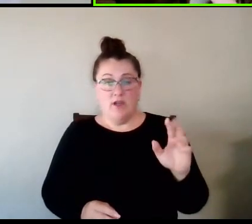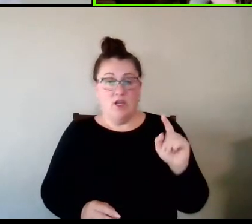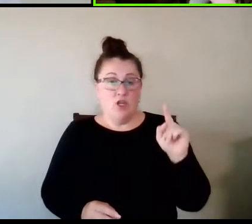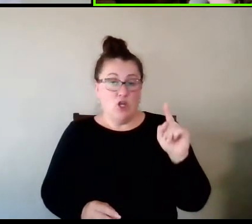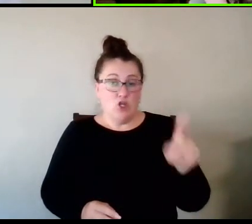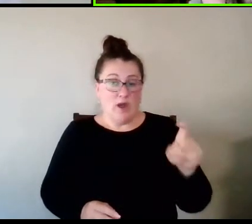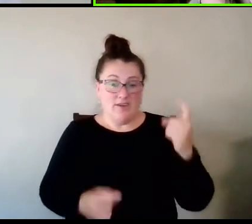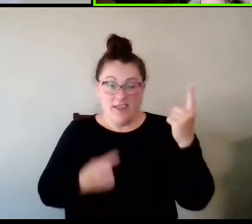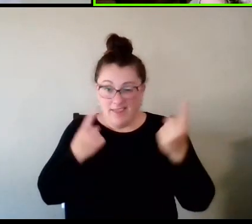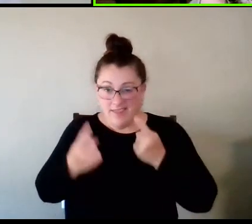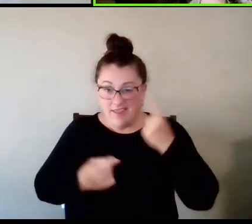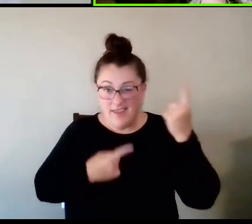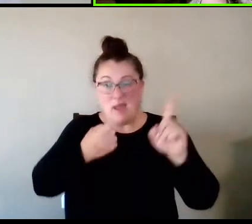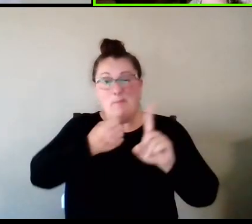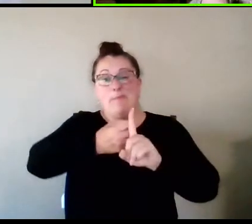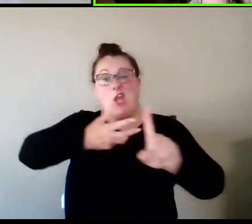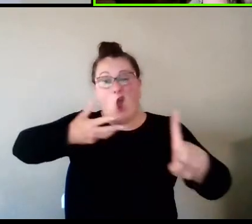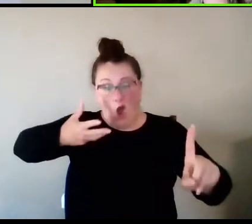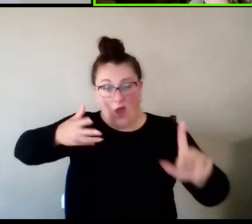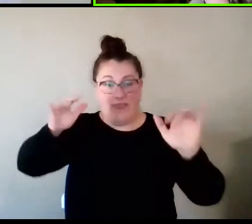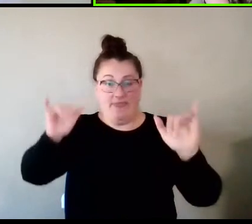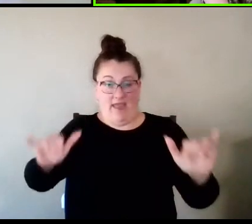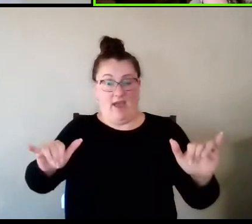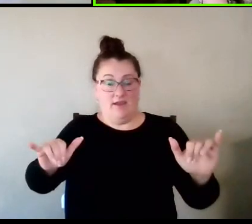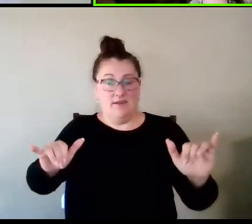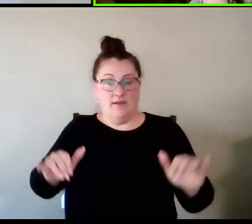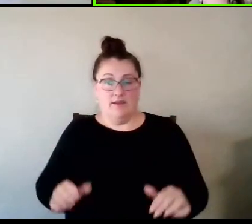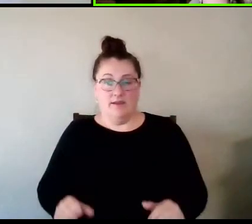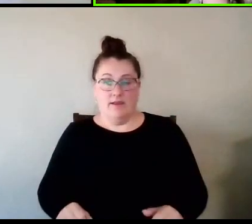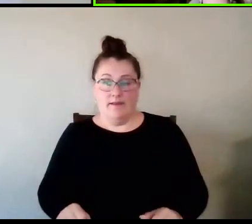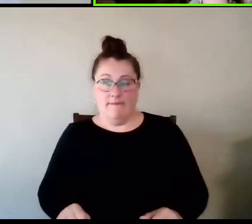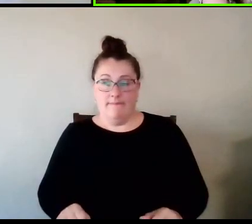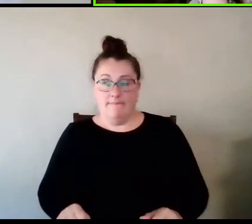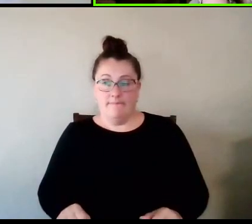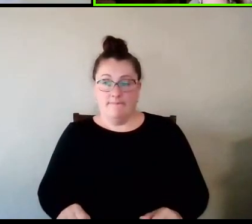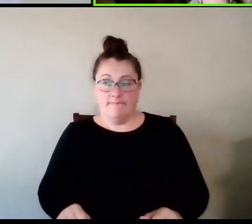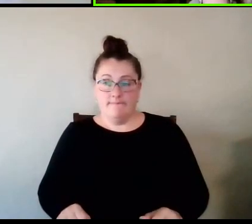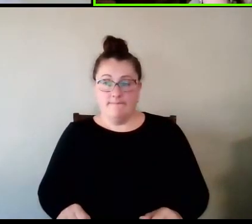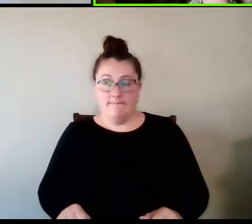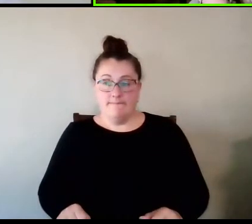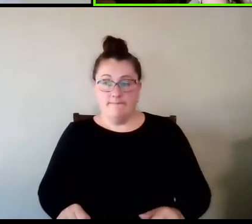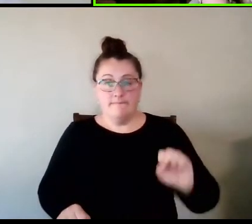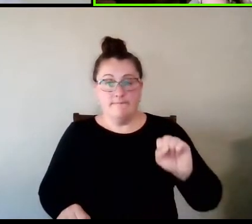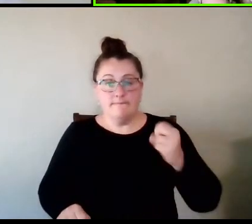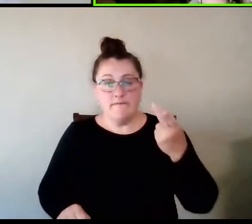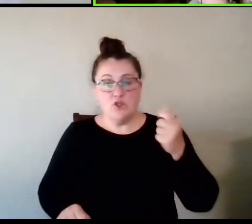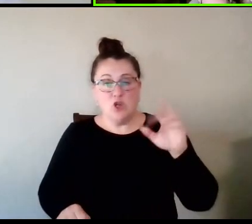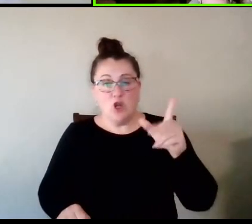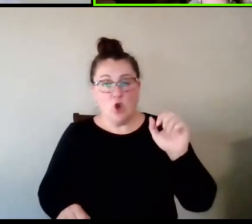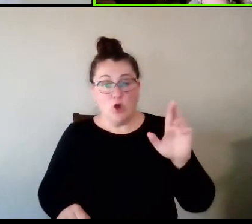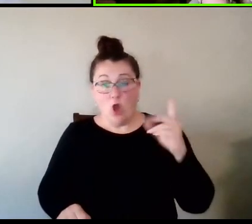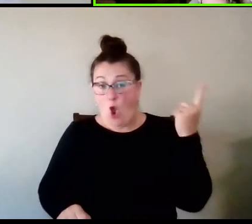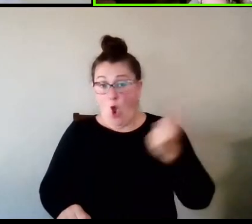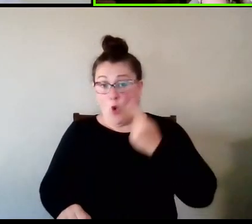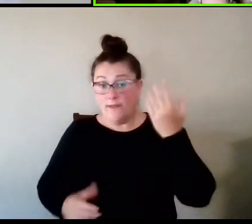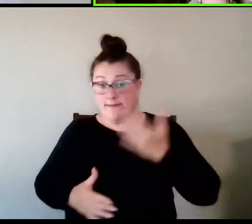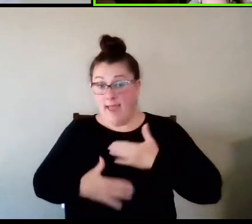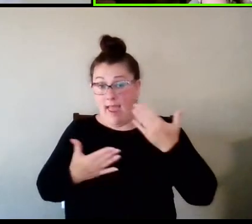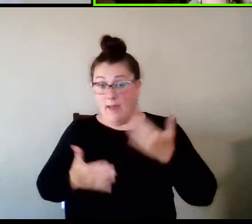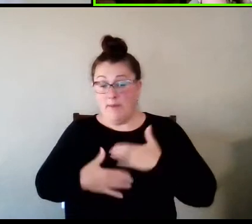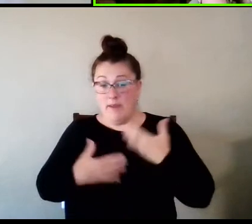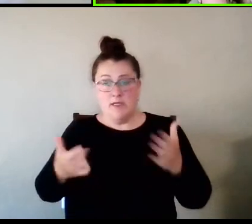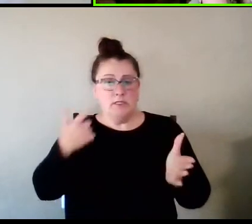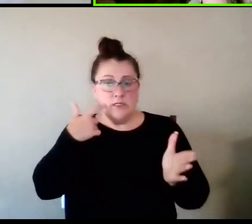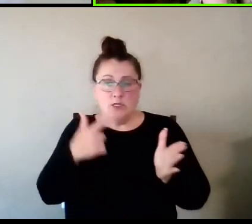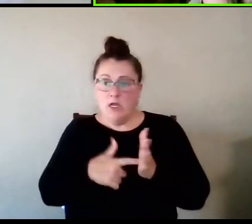be thinking beyond shareholders. And were shareholders always happy with that? Did you have problems